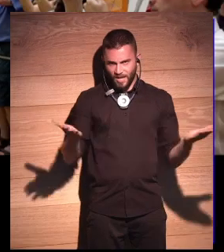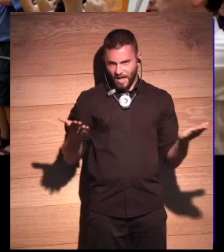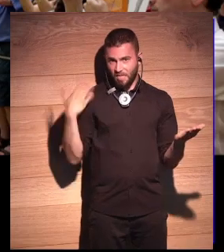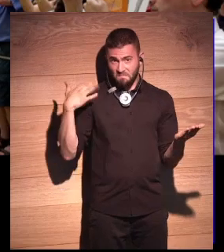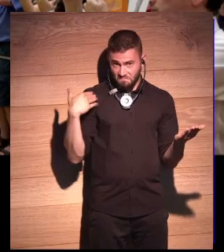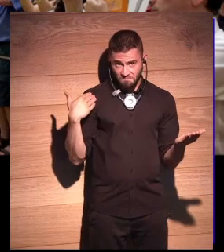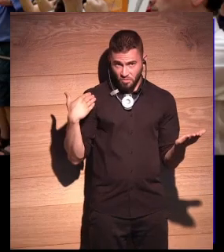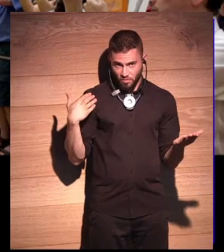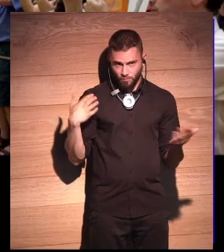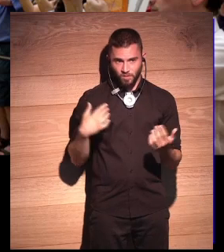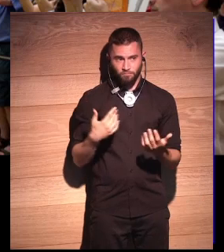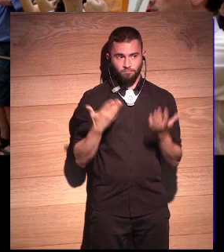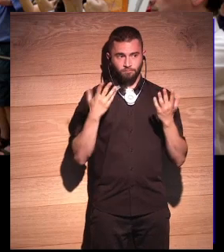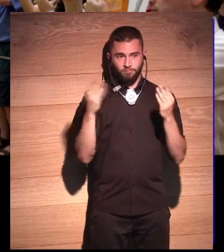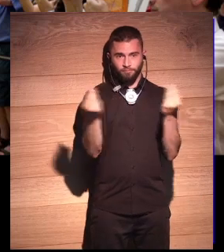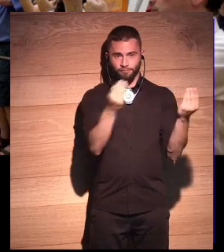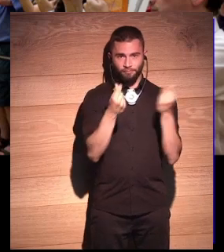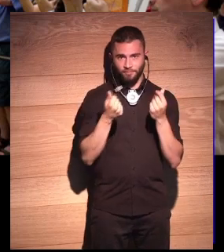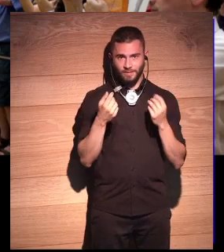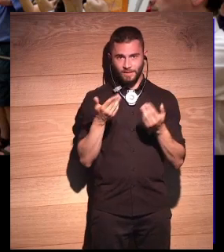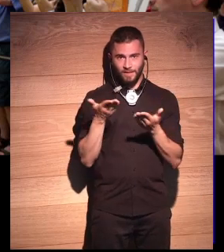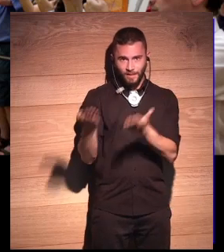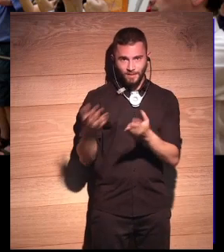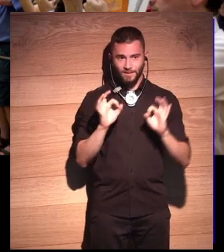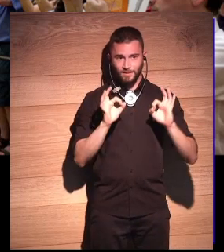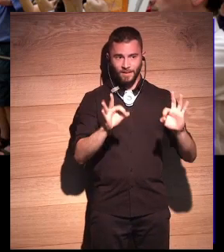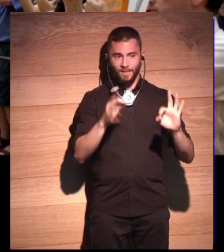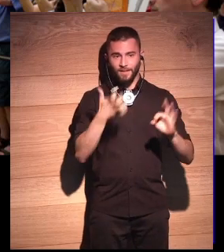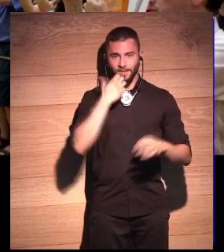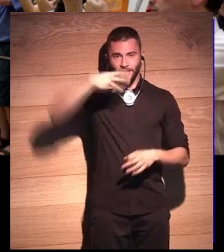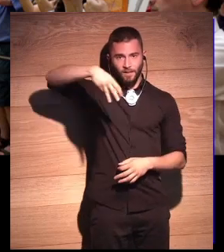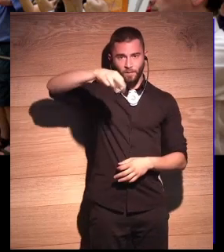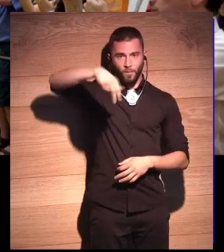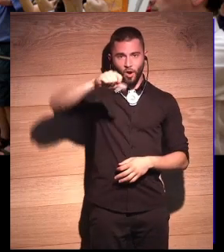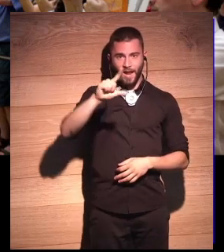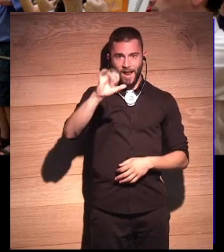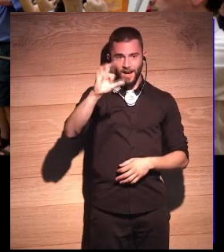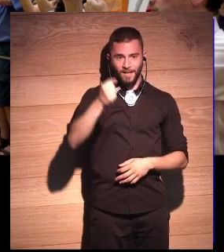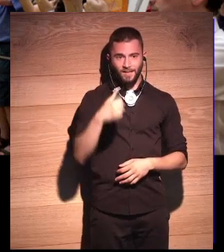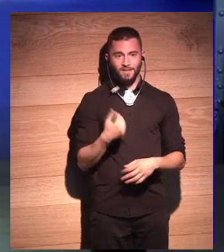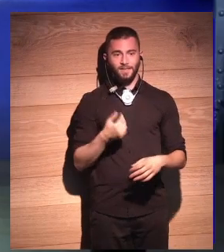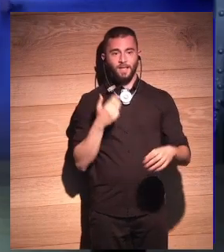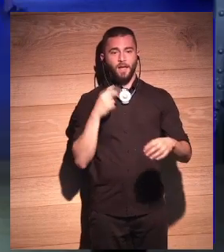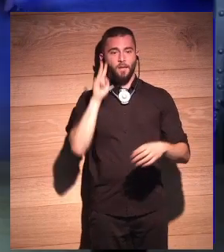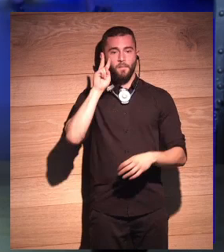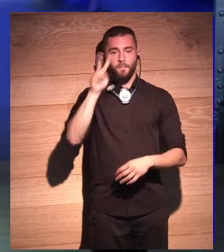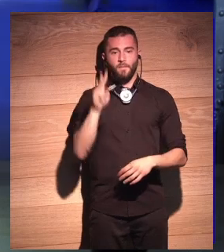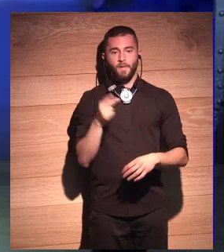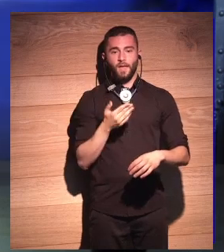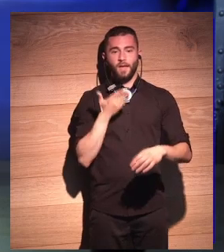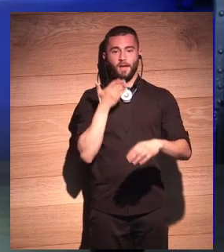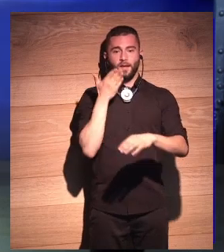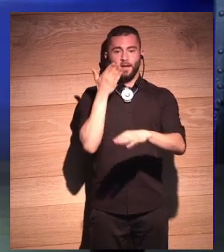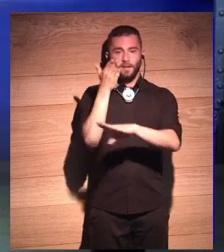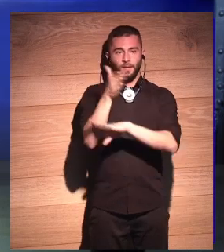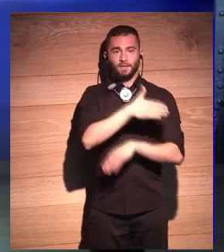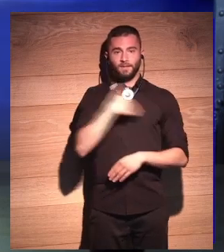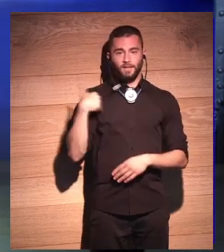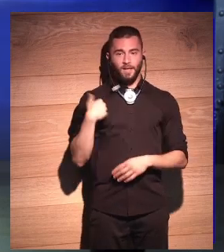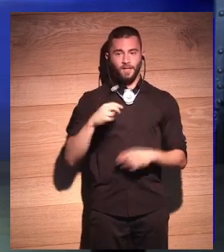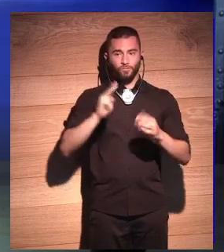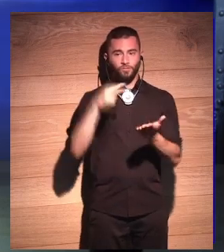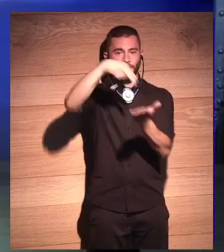like. If you want to go and see the Mona Lisa, you get to stand over there, behind the group of people, and hope there's not a